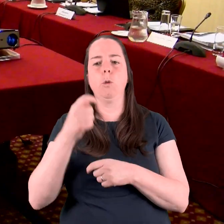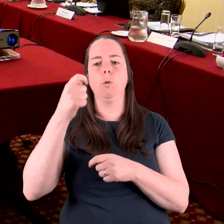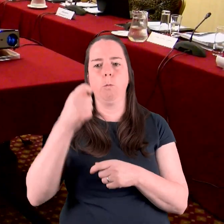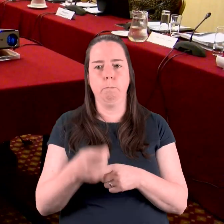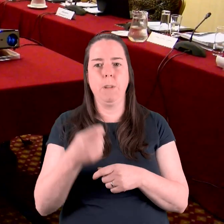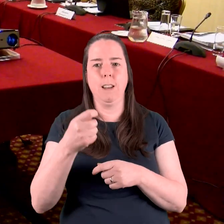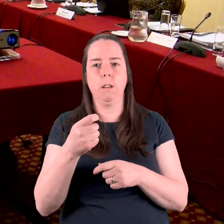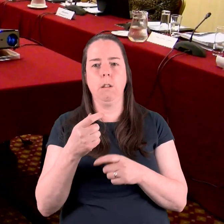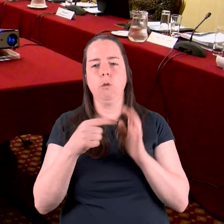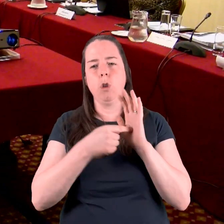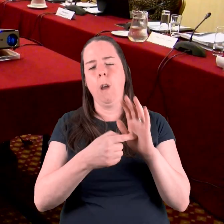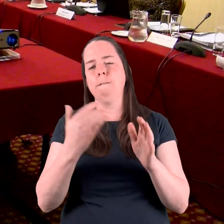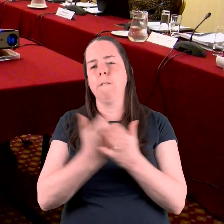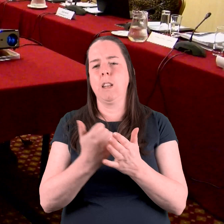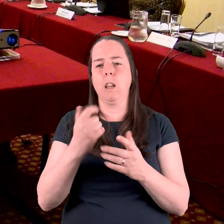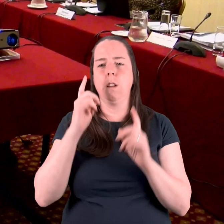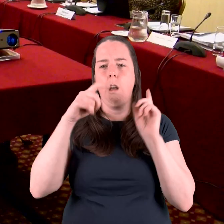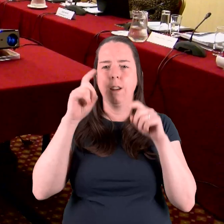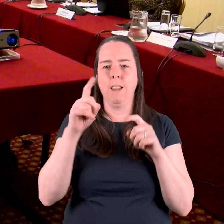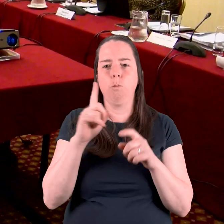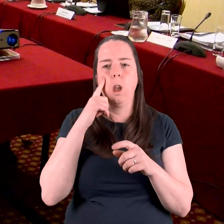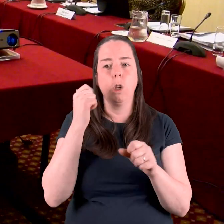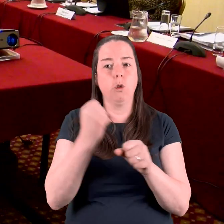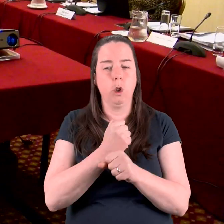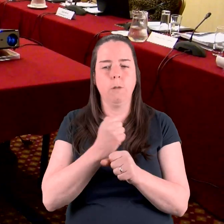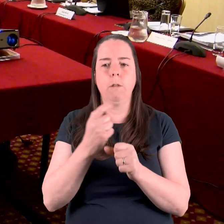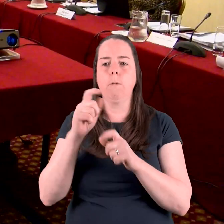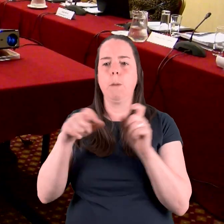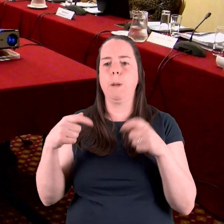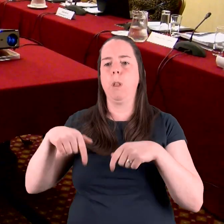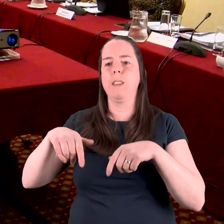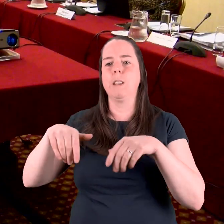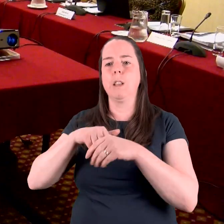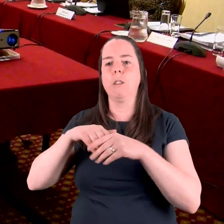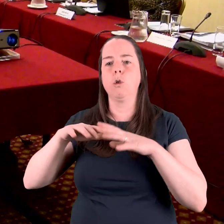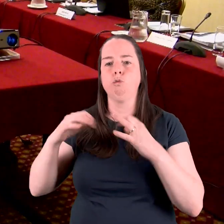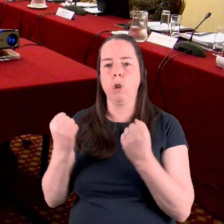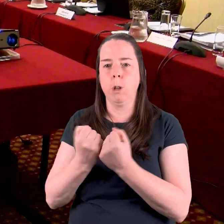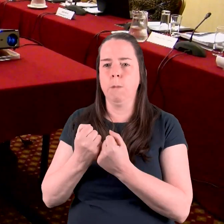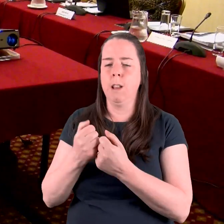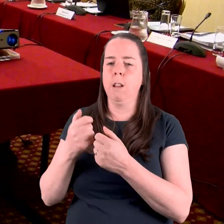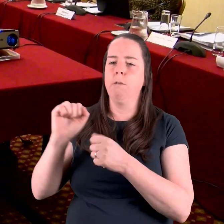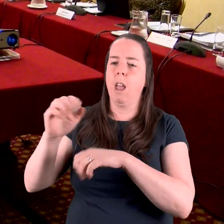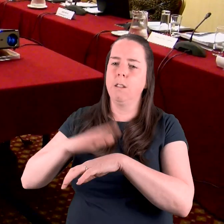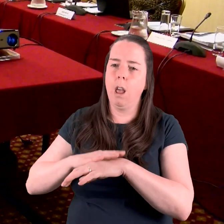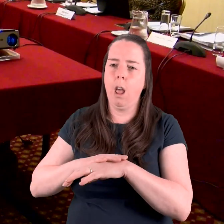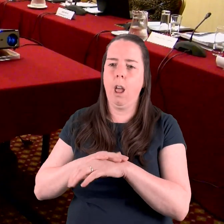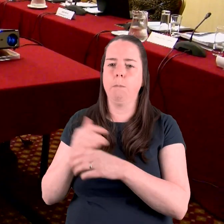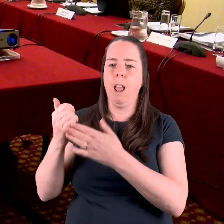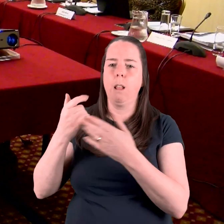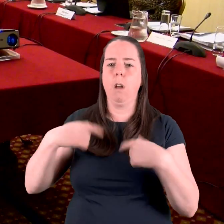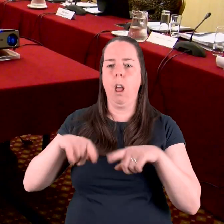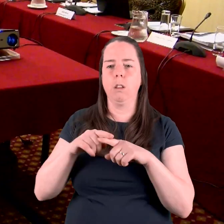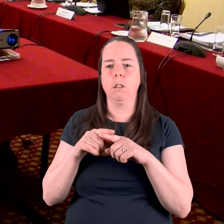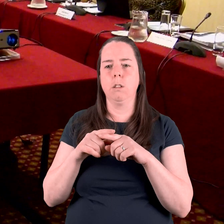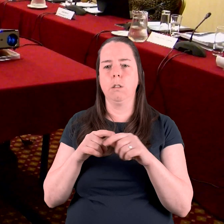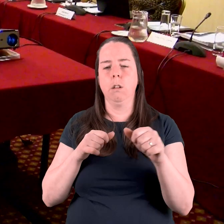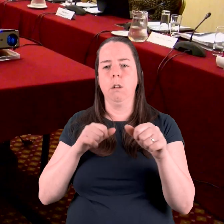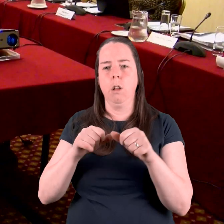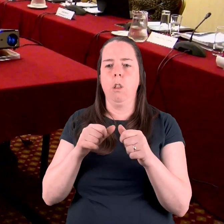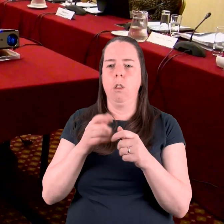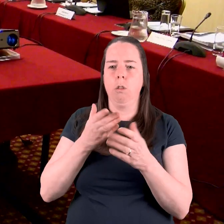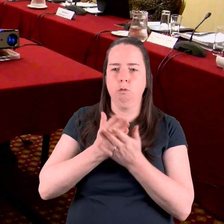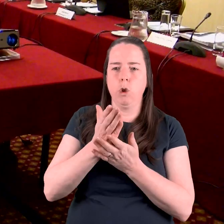people that took the time to bid and show their fantastic ideas of what they could do, for people on this group that spent their time